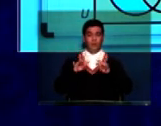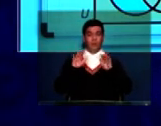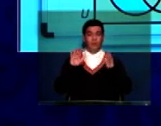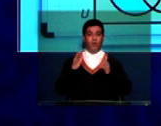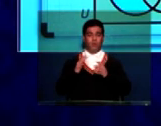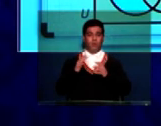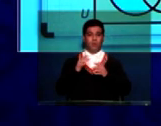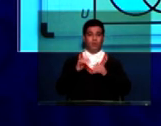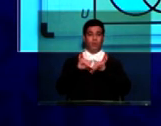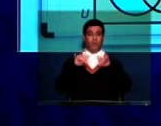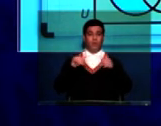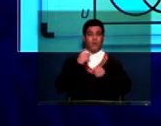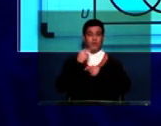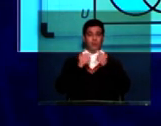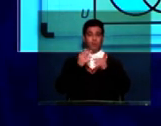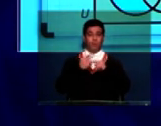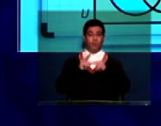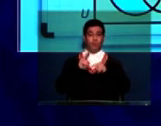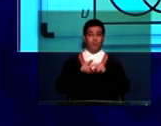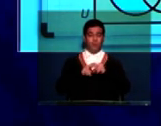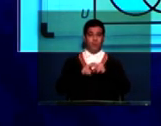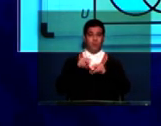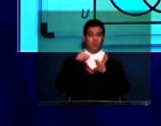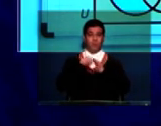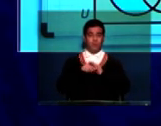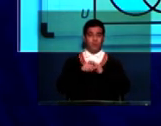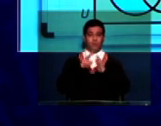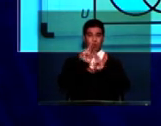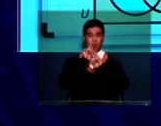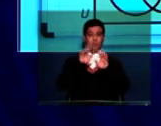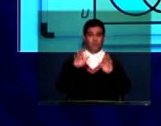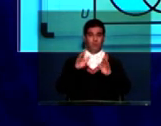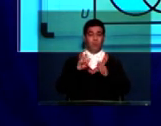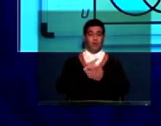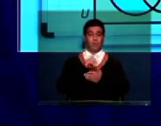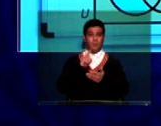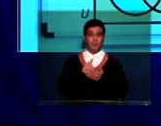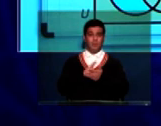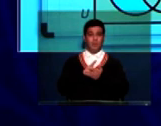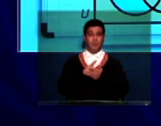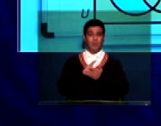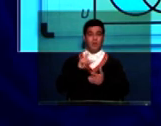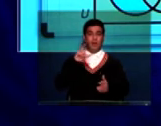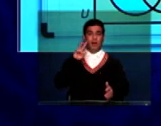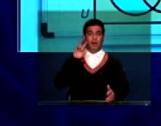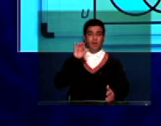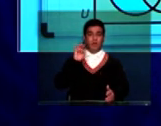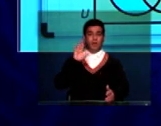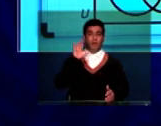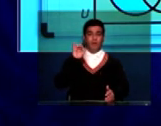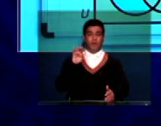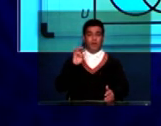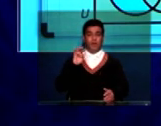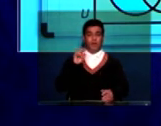hodisalarning ko'paytmasi deyiladi. Uni ushbu ko'rinishda ifodalab albatta, Euler-Venn diagrammasi